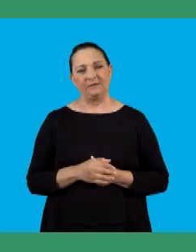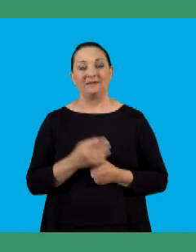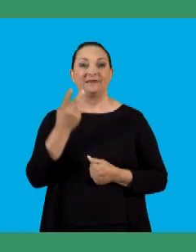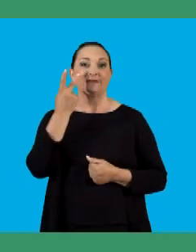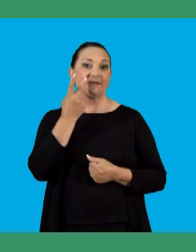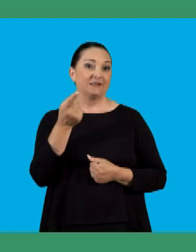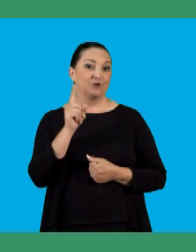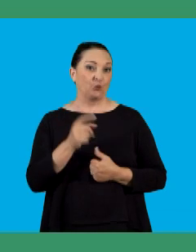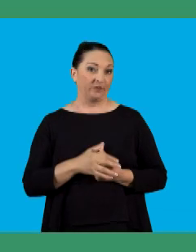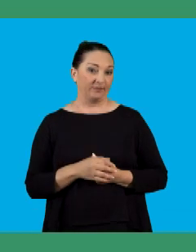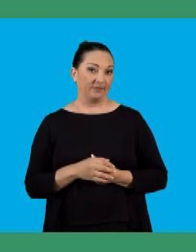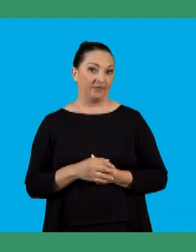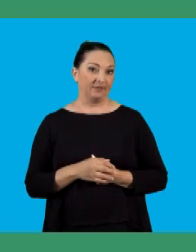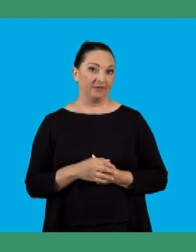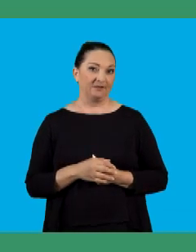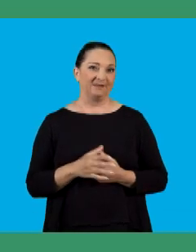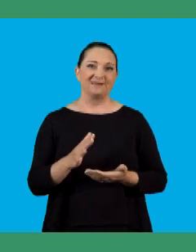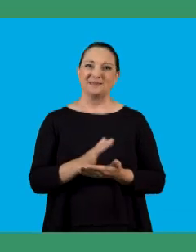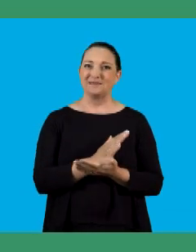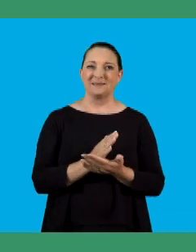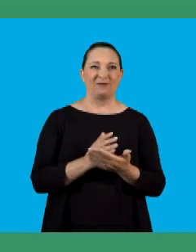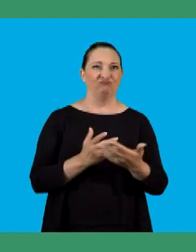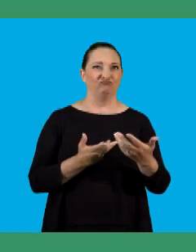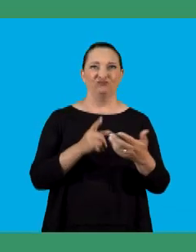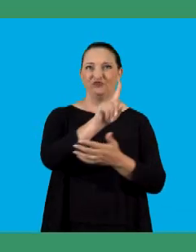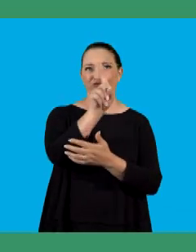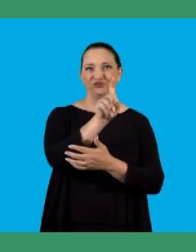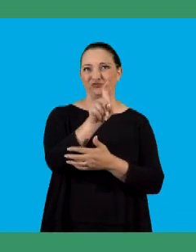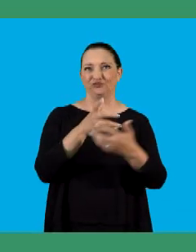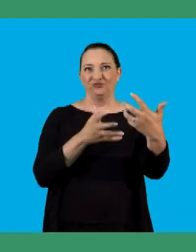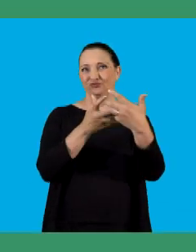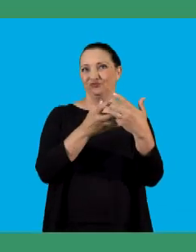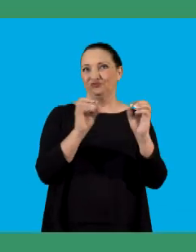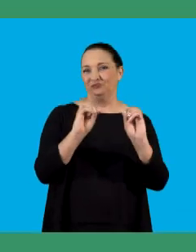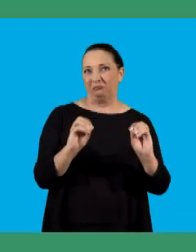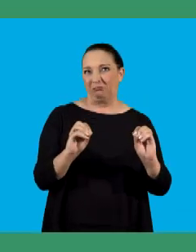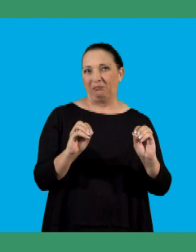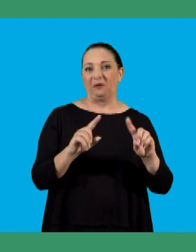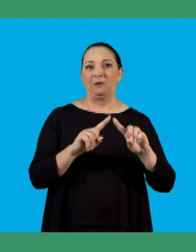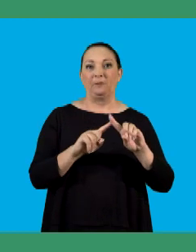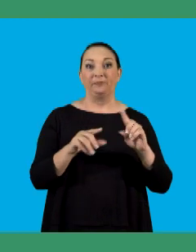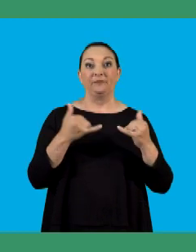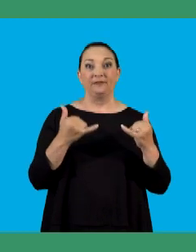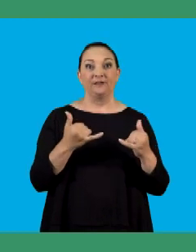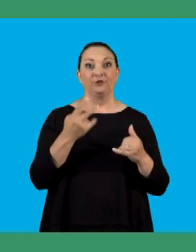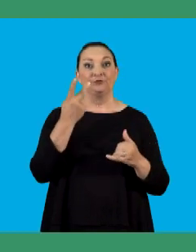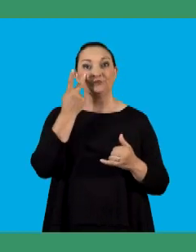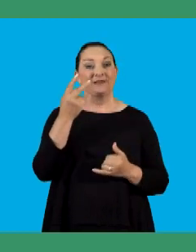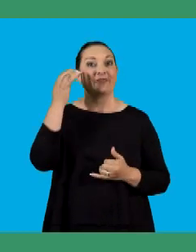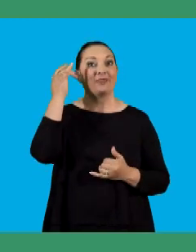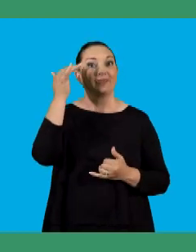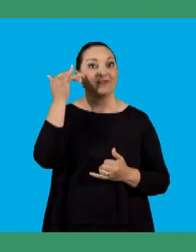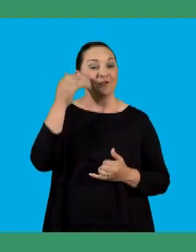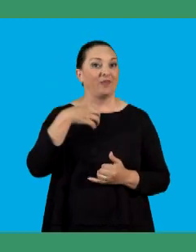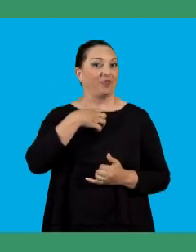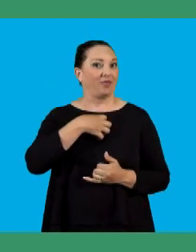are certain points that do not answer the question that is asked. Remember, here we are supposed to find the